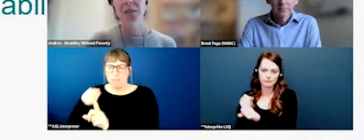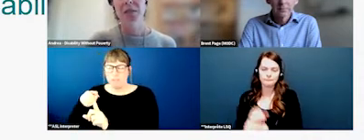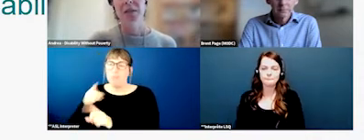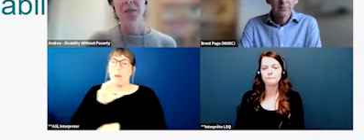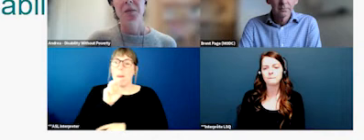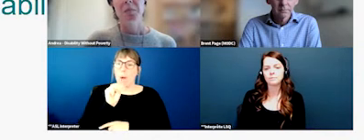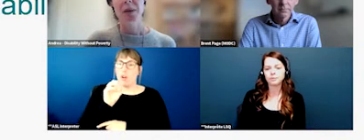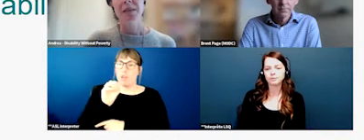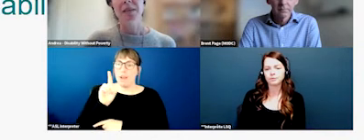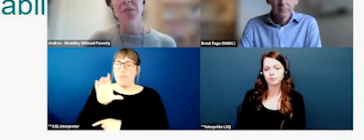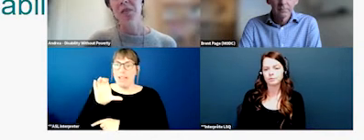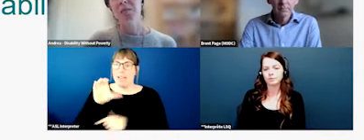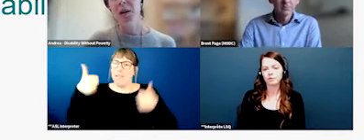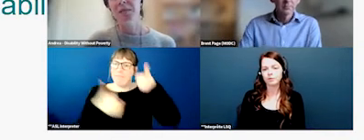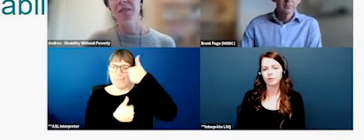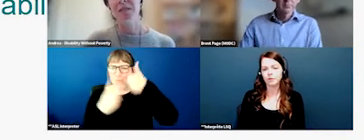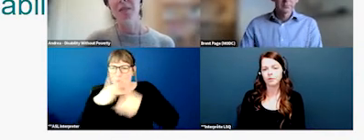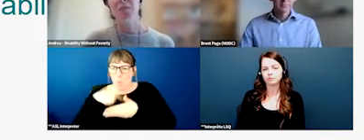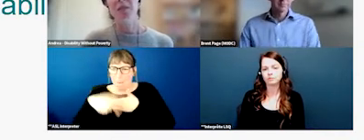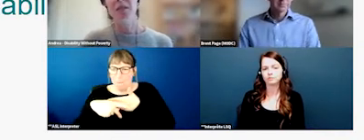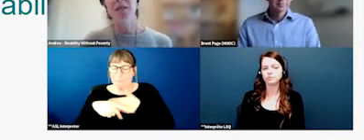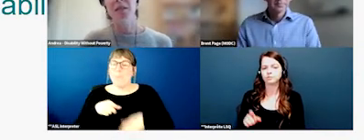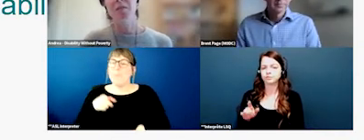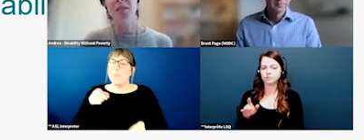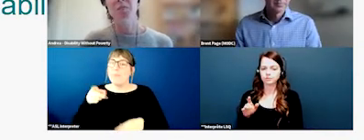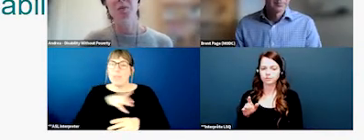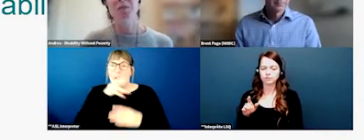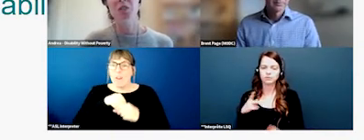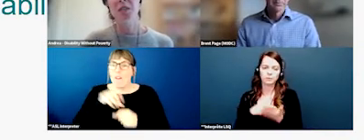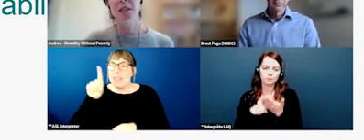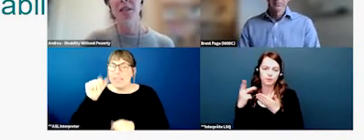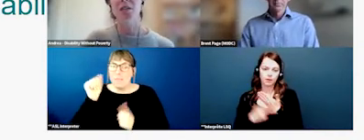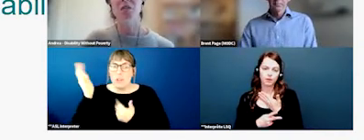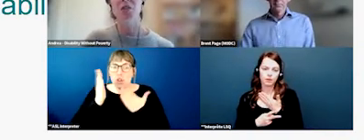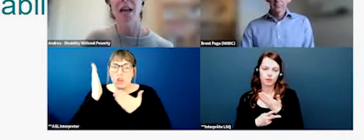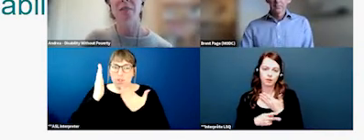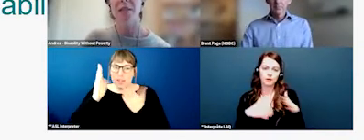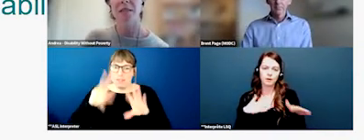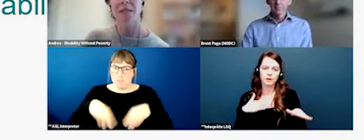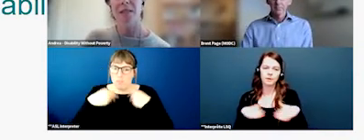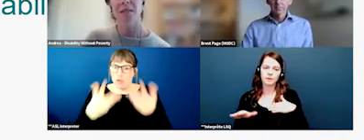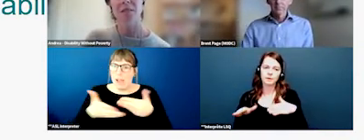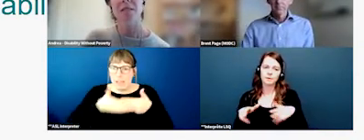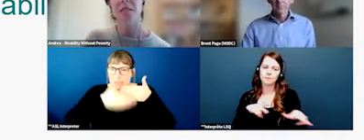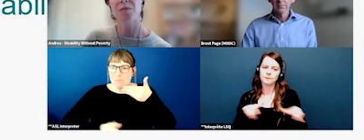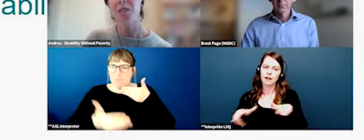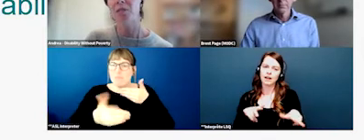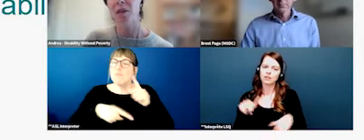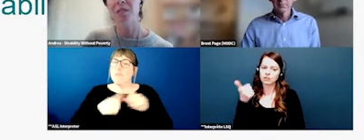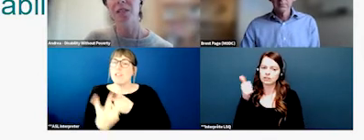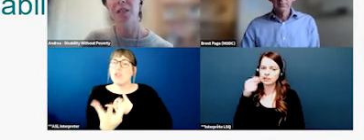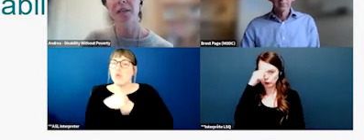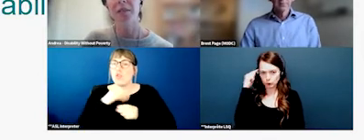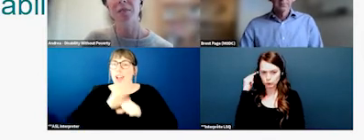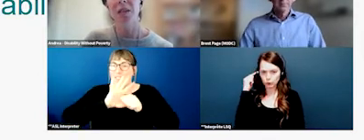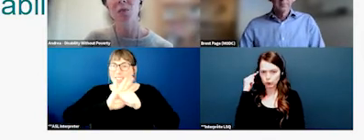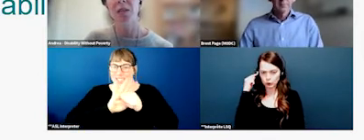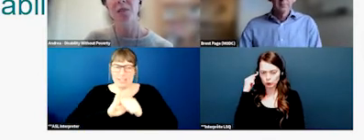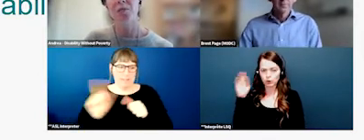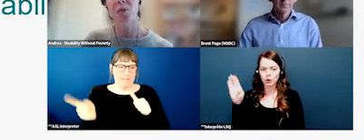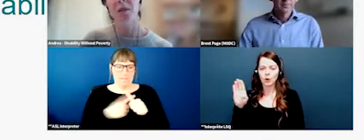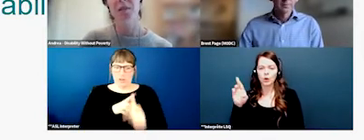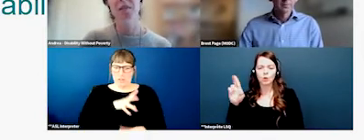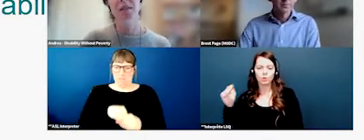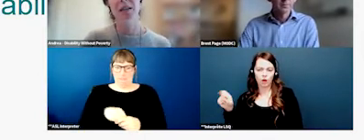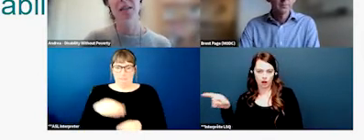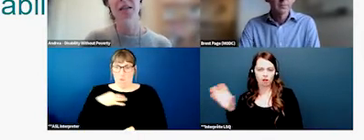Dimes. Brent has been involved in disability service provision and inclusion advocacy since first volunteering, then